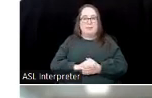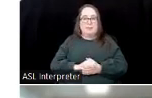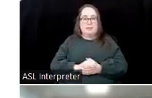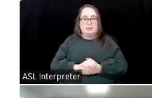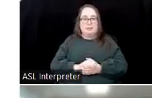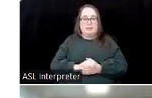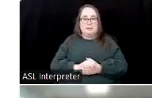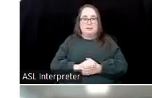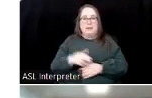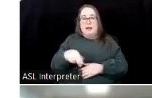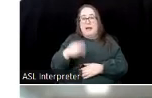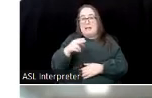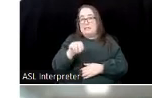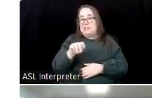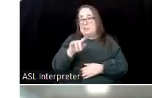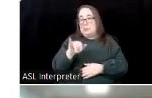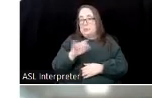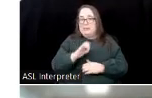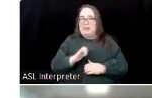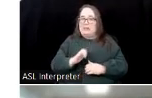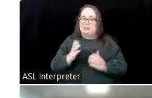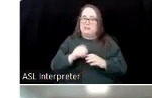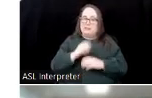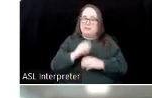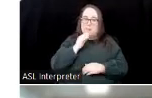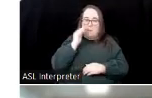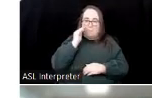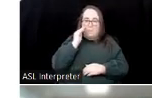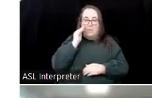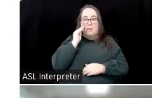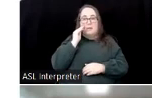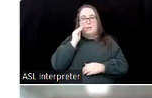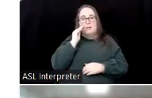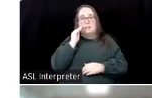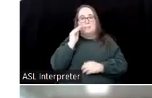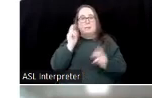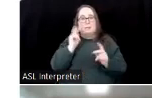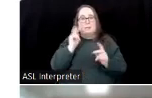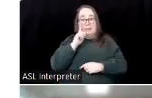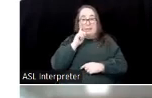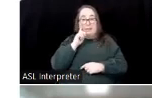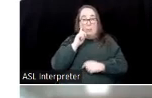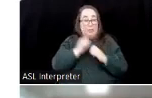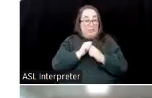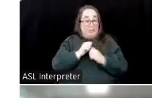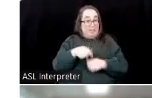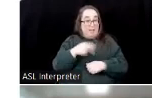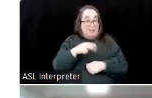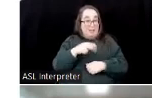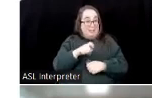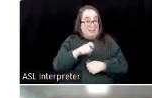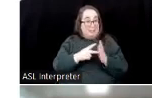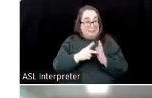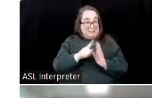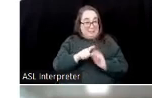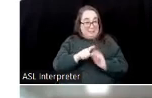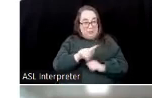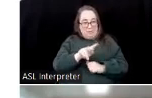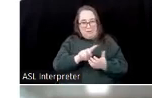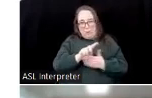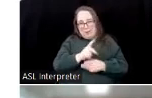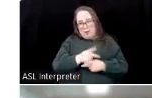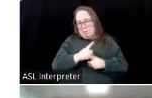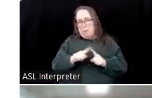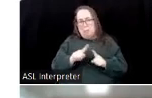served in-home. There is some belief out there that people with high needs require 24-hour care. In reality,